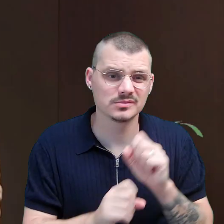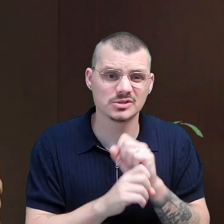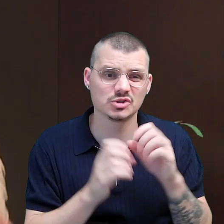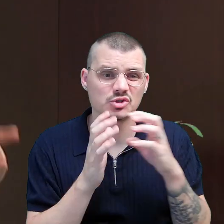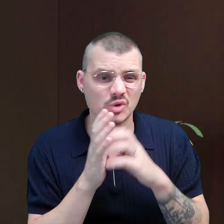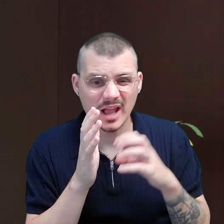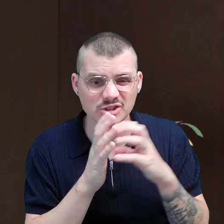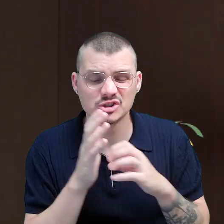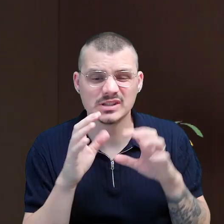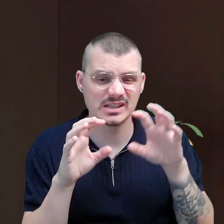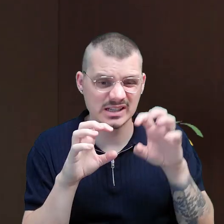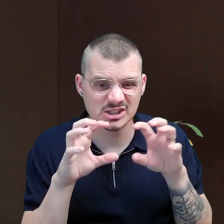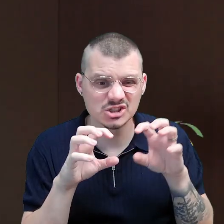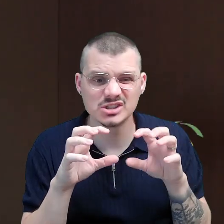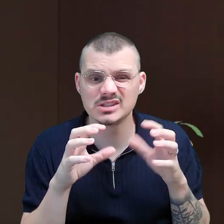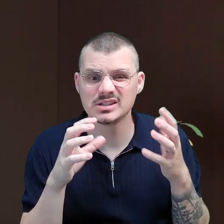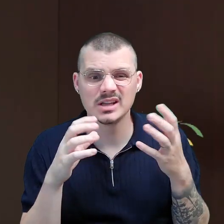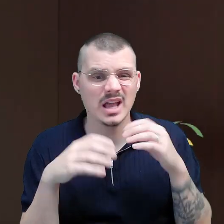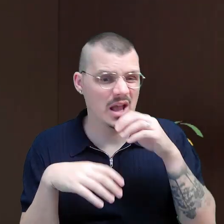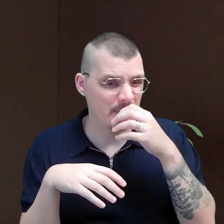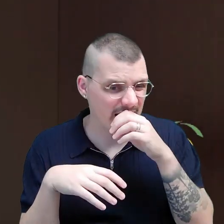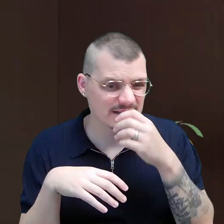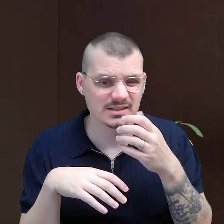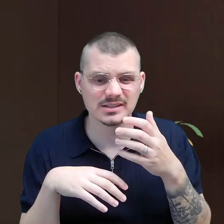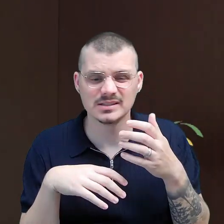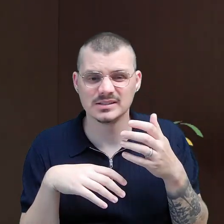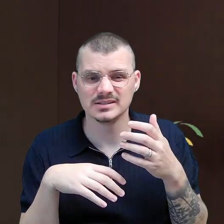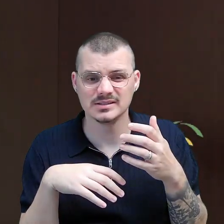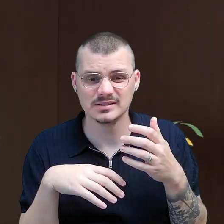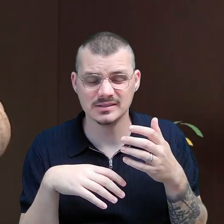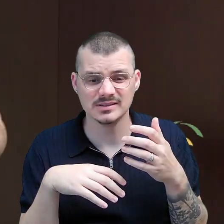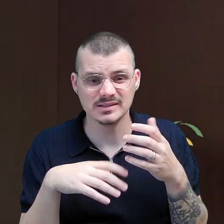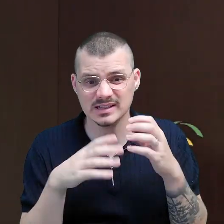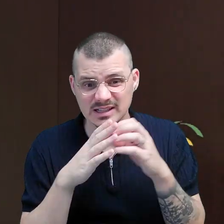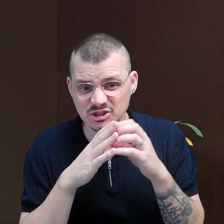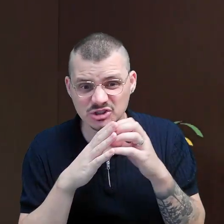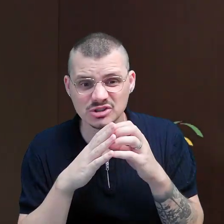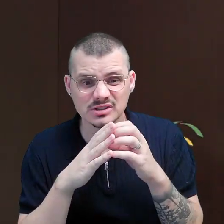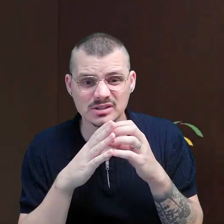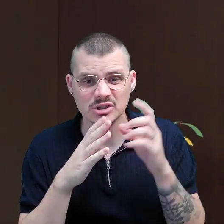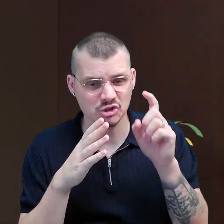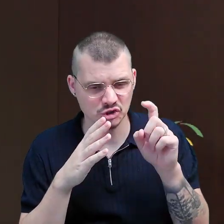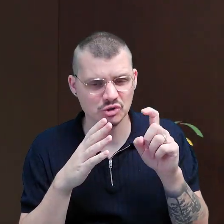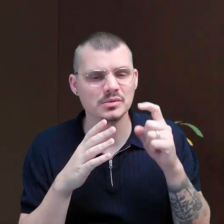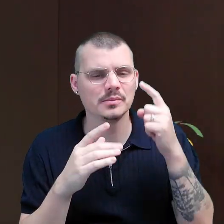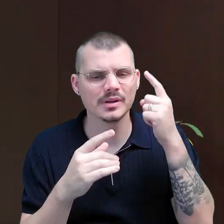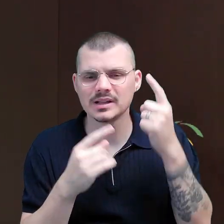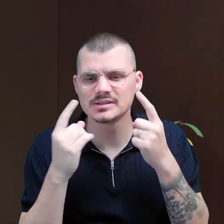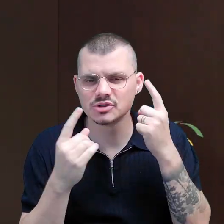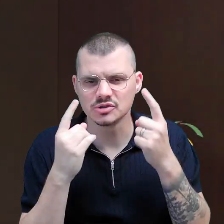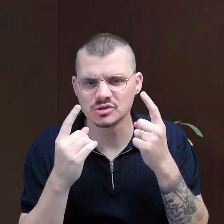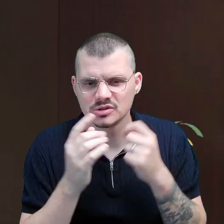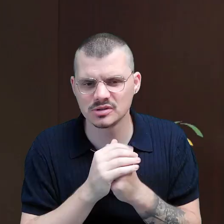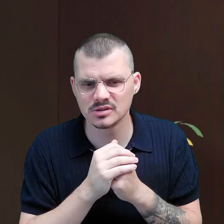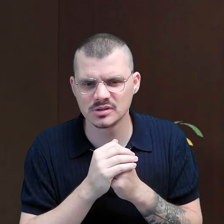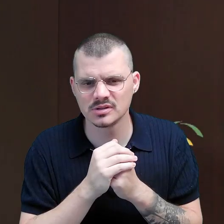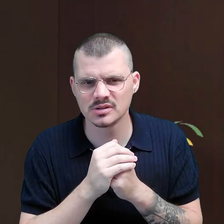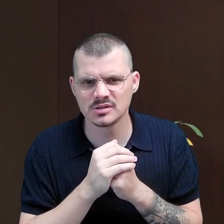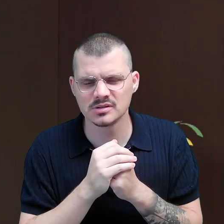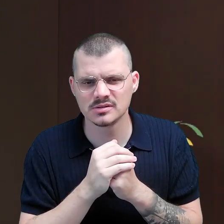So if a person is scratching, itching, biting, chewing, itching should also be